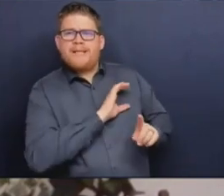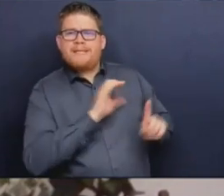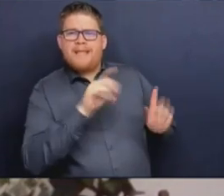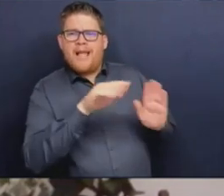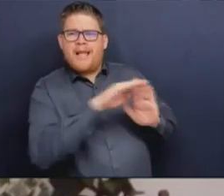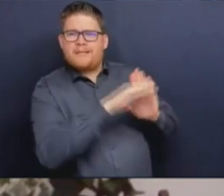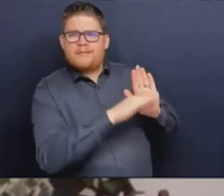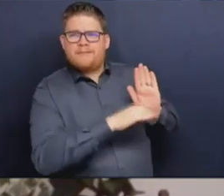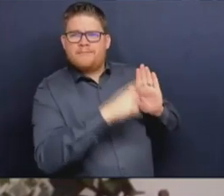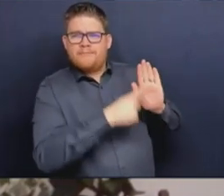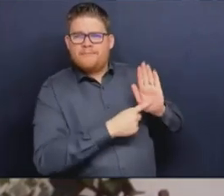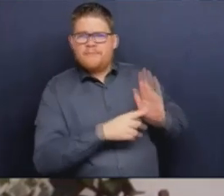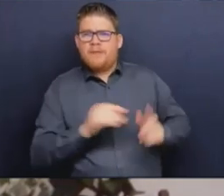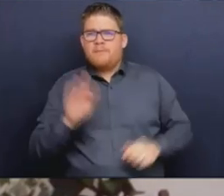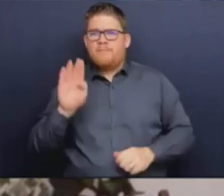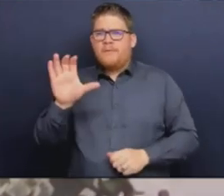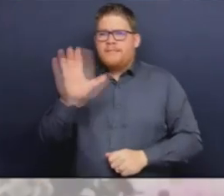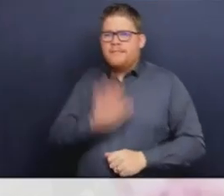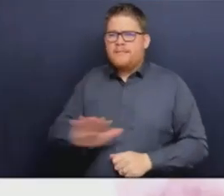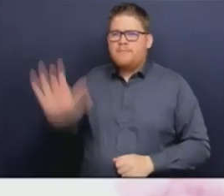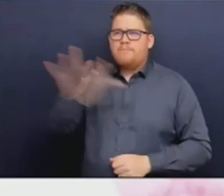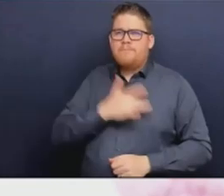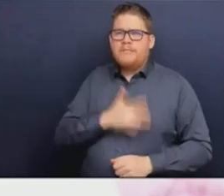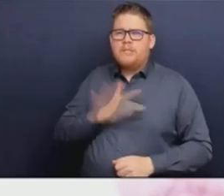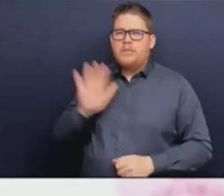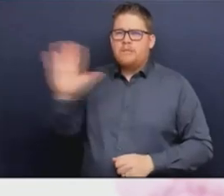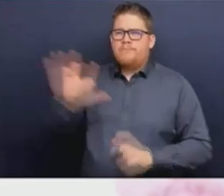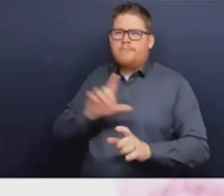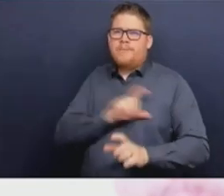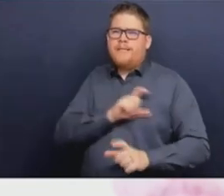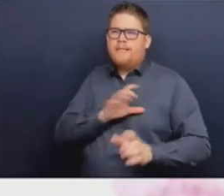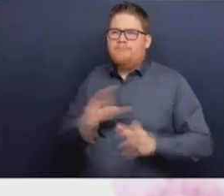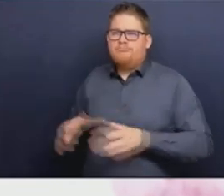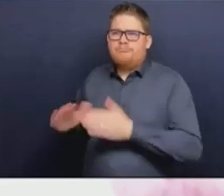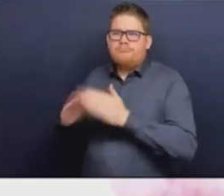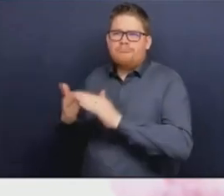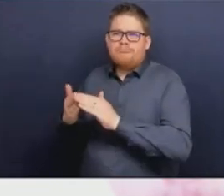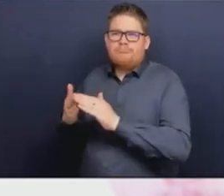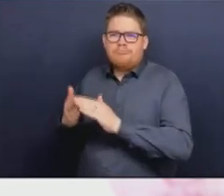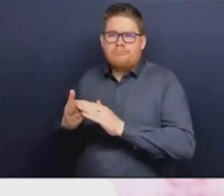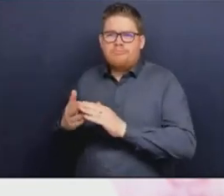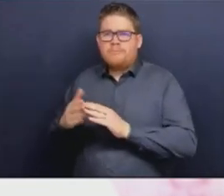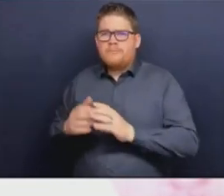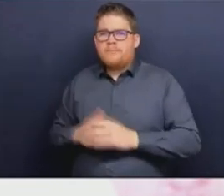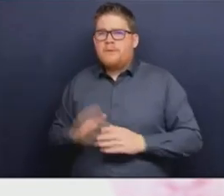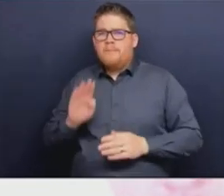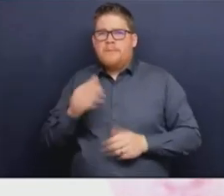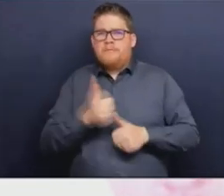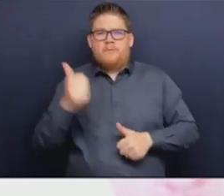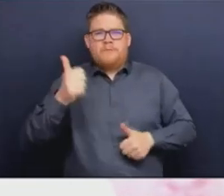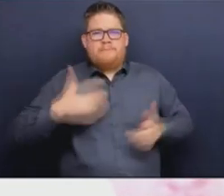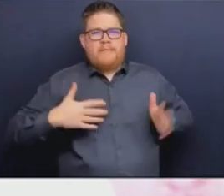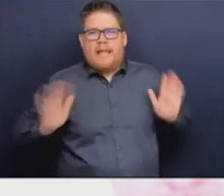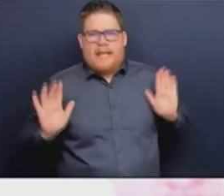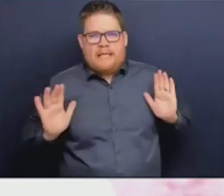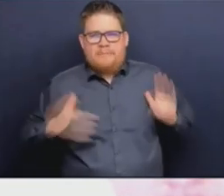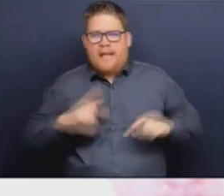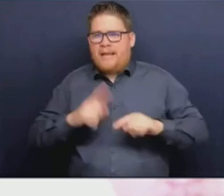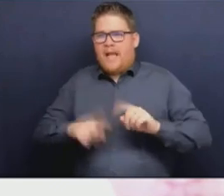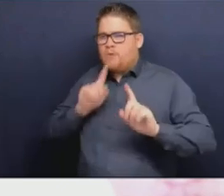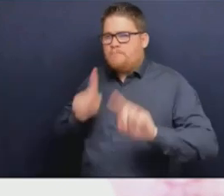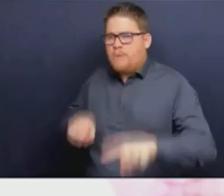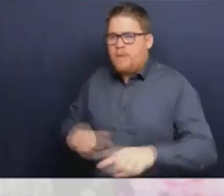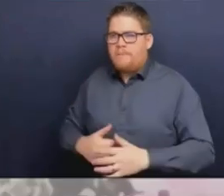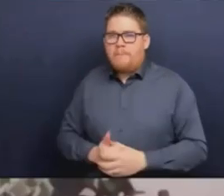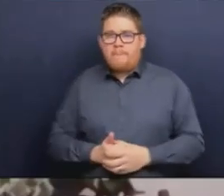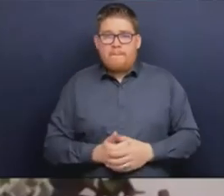speak to how Indigenous communities rights to title holders can respond to that. But Robert might. Robert, have you reviewed the Police Act report yet?